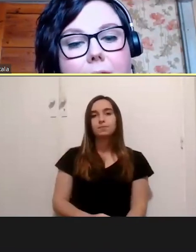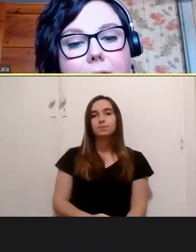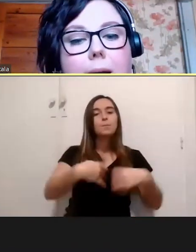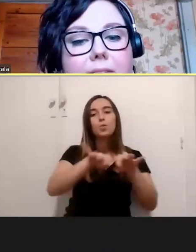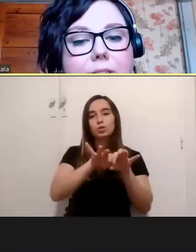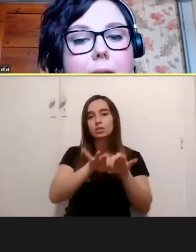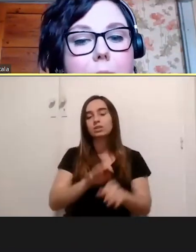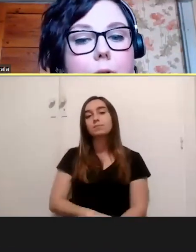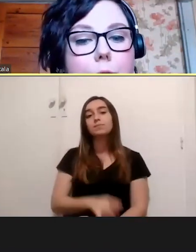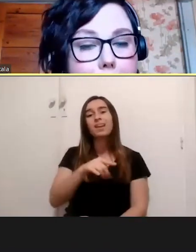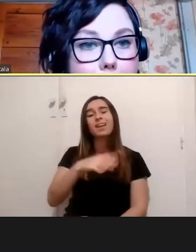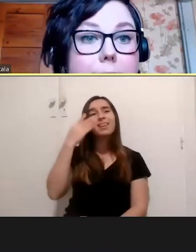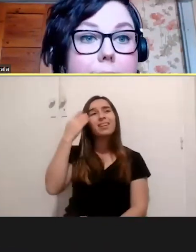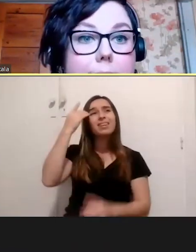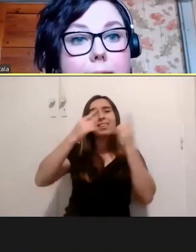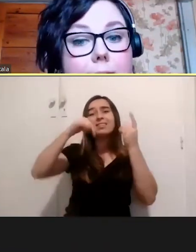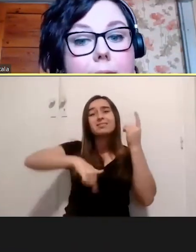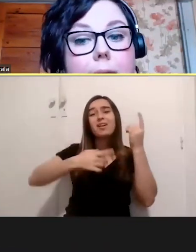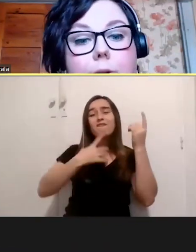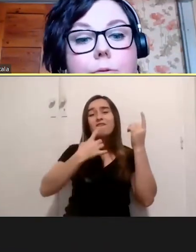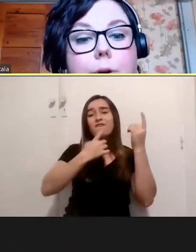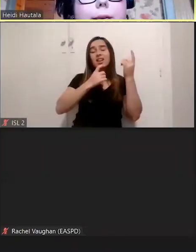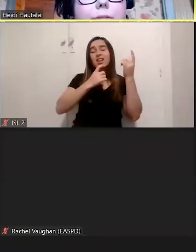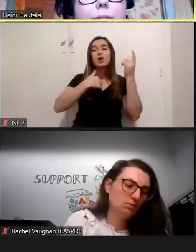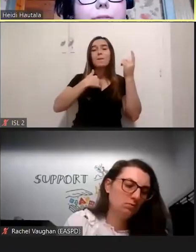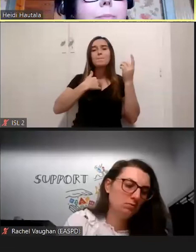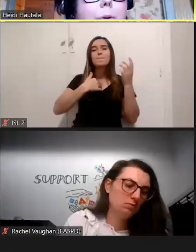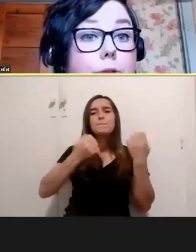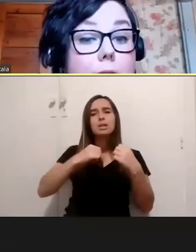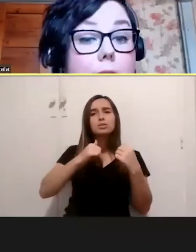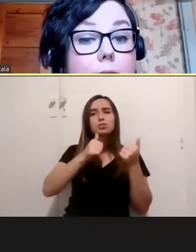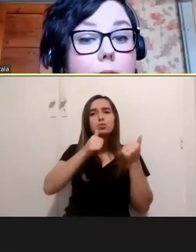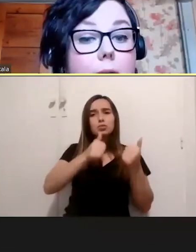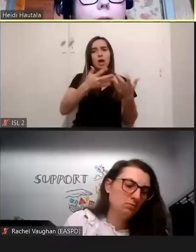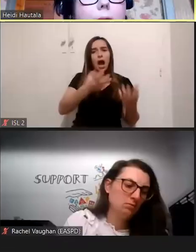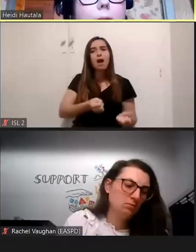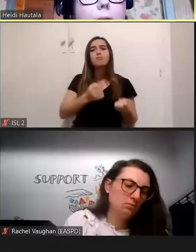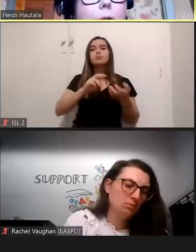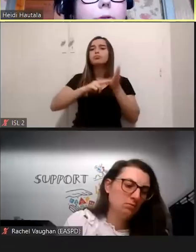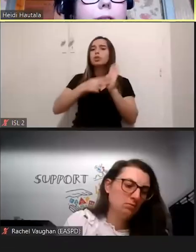we have some good practices and great development projects